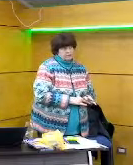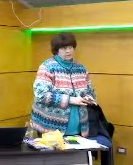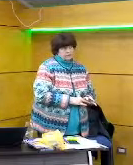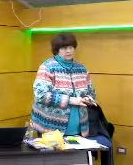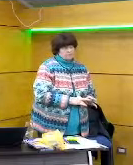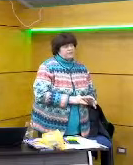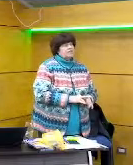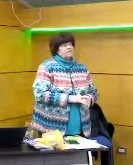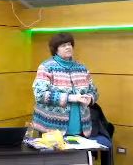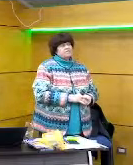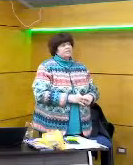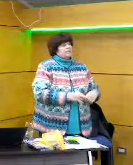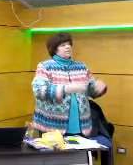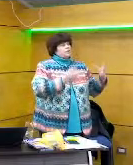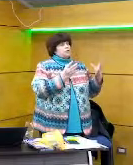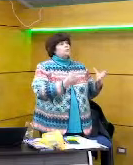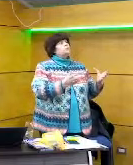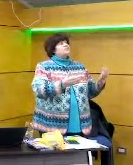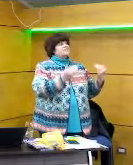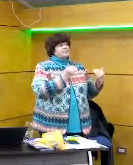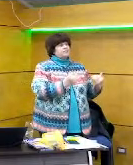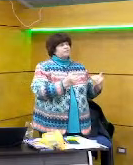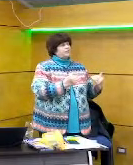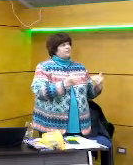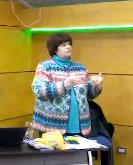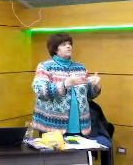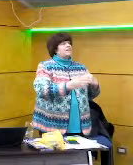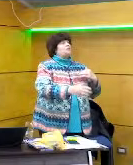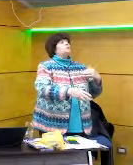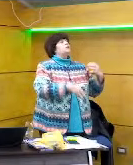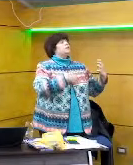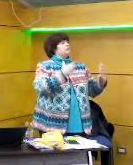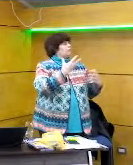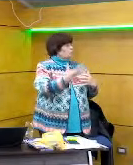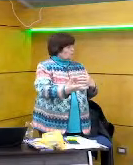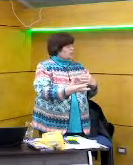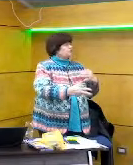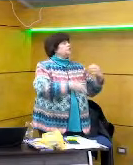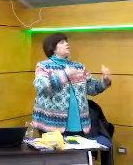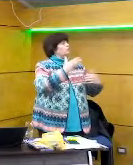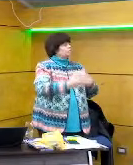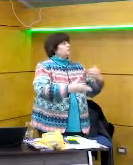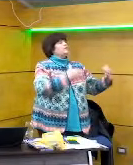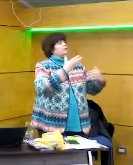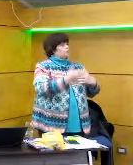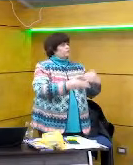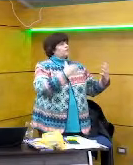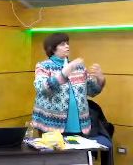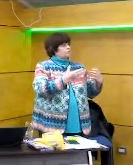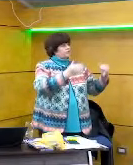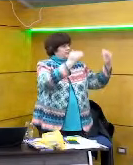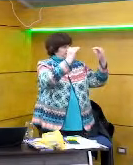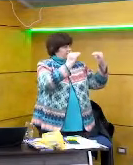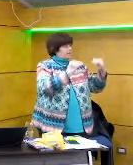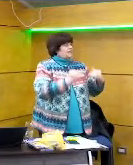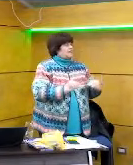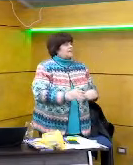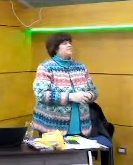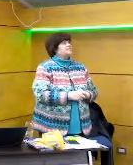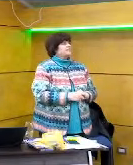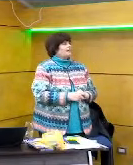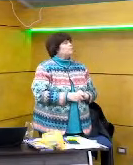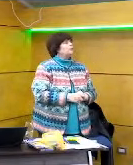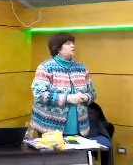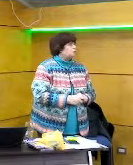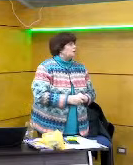judges because you see the videos and you can watch it over and over and over again